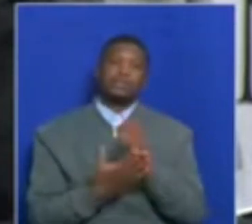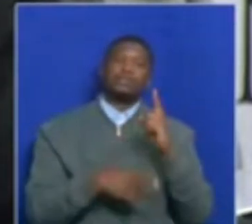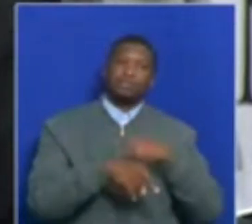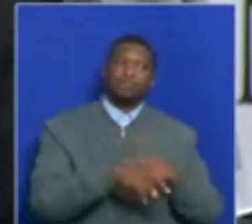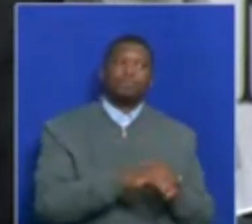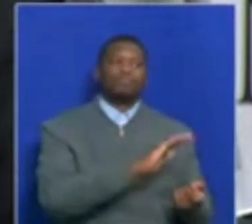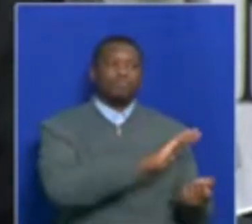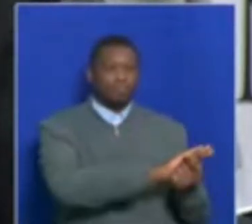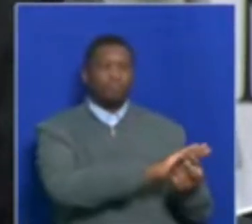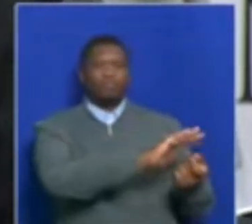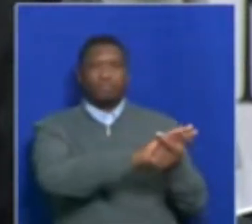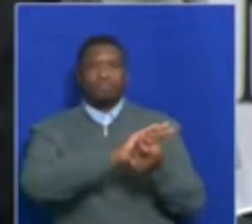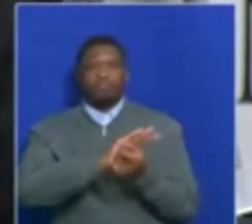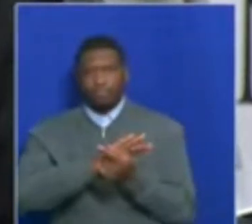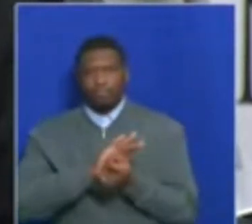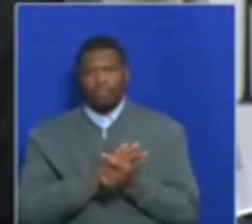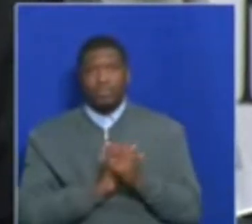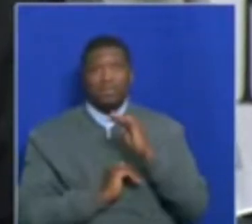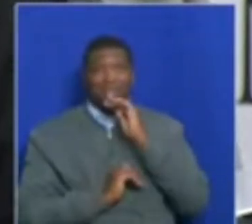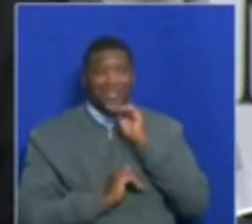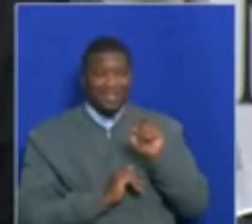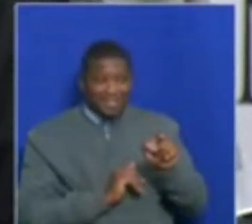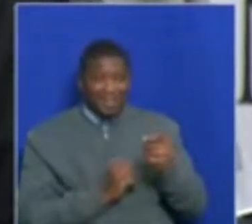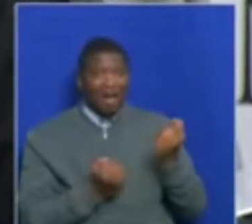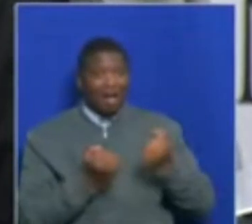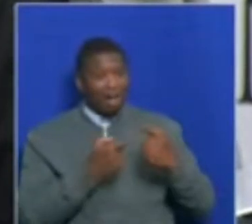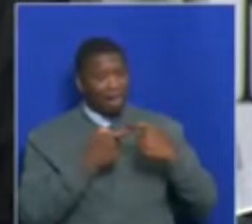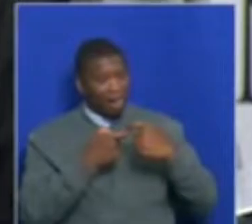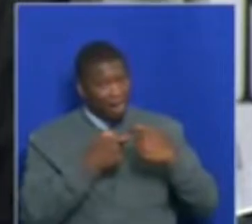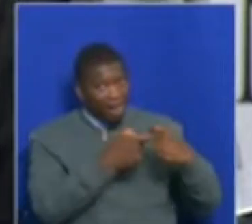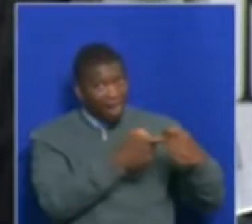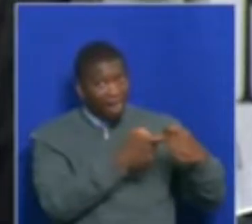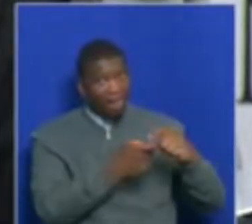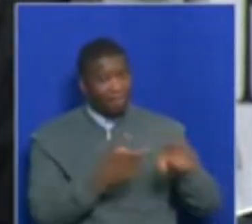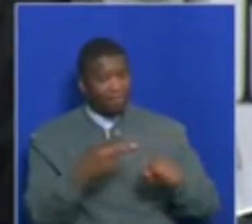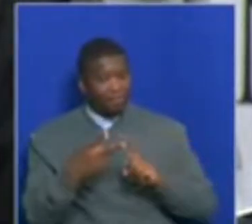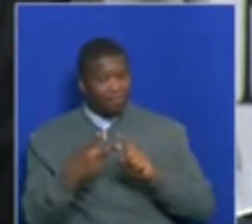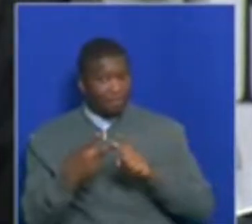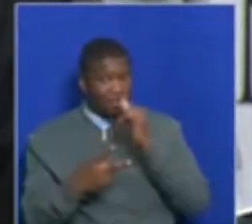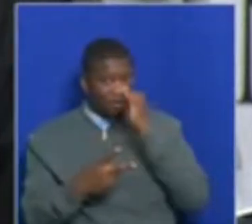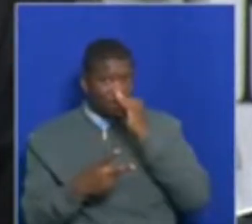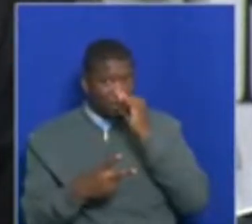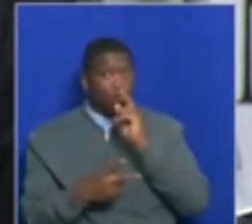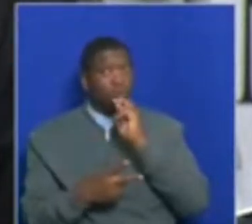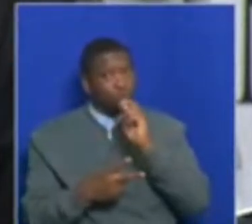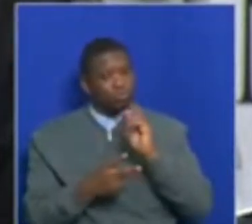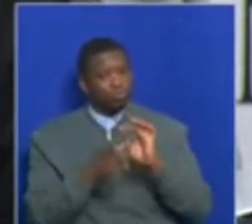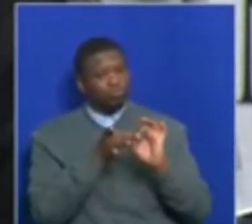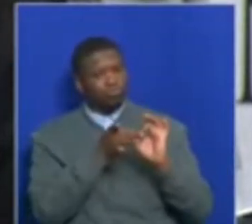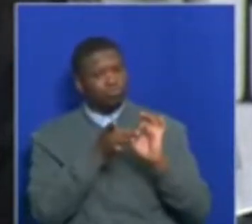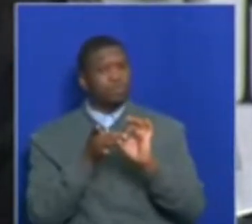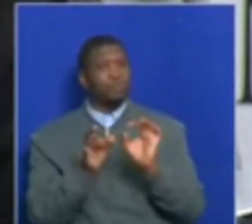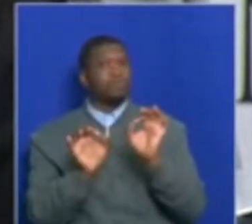drug industry go together, hand in hand. We see the tow trucks are being used to transport drugs and to